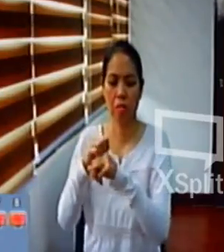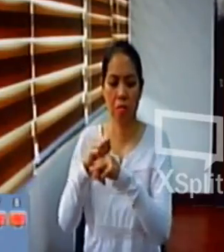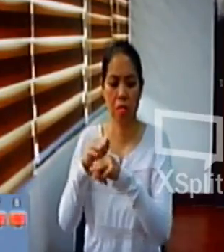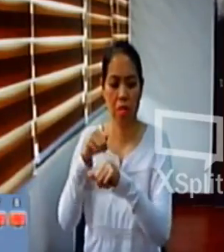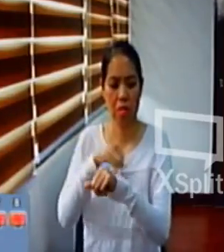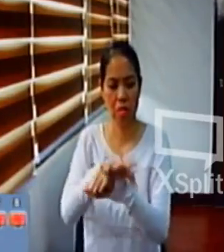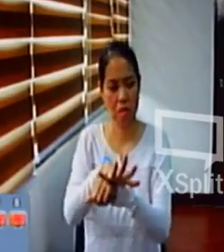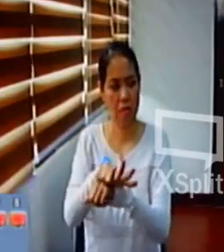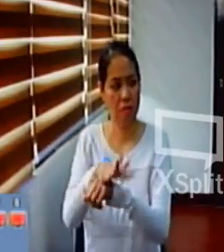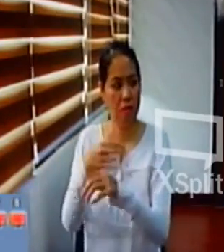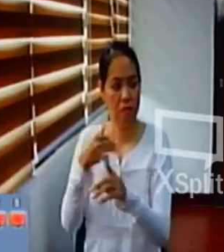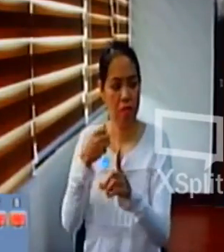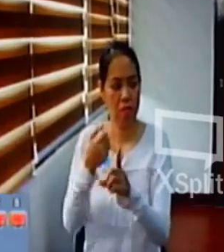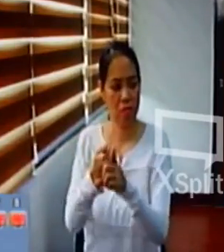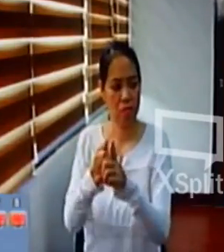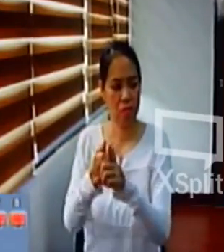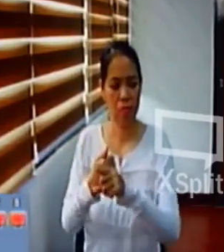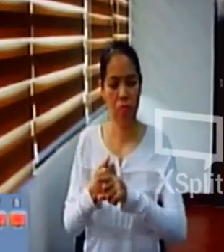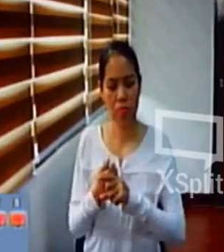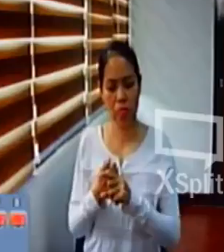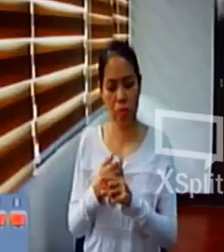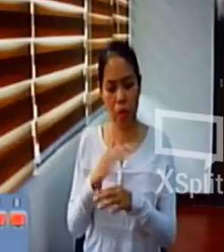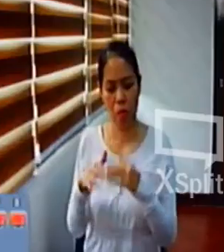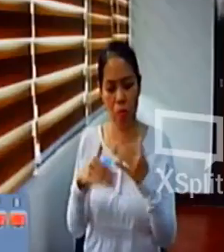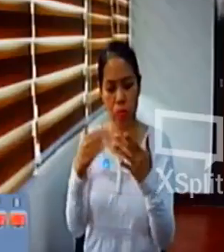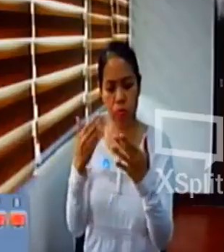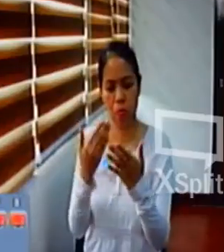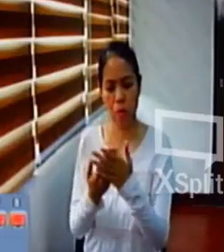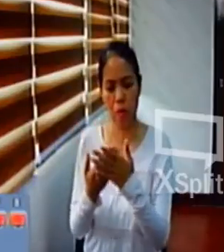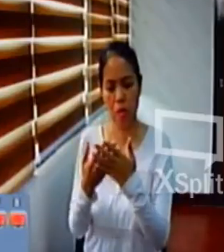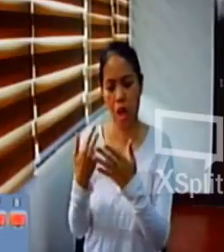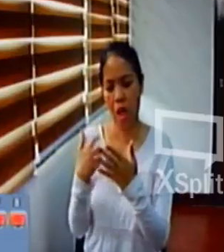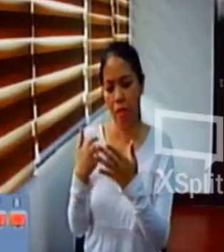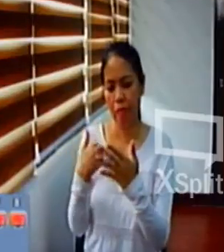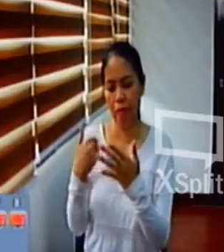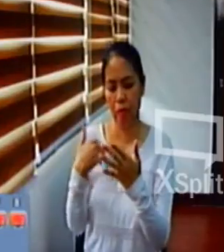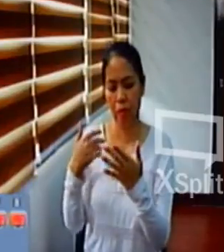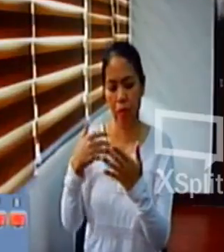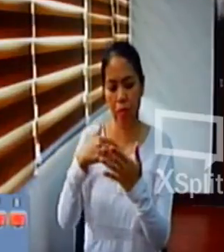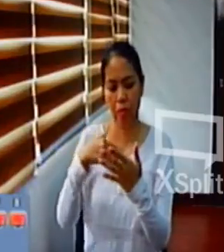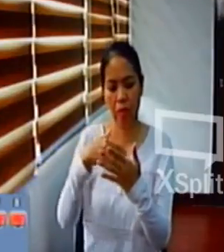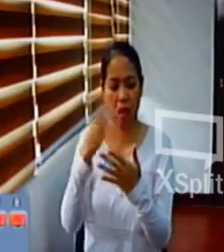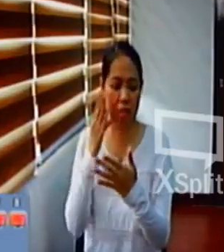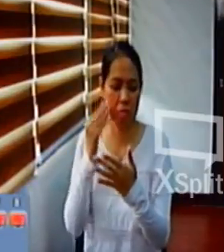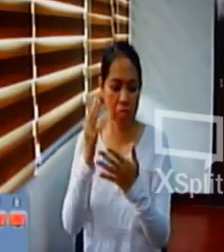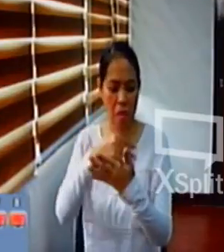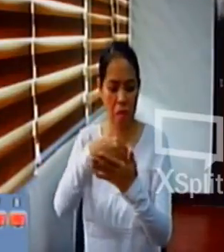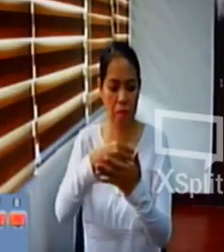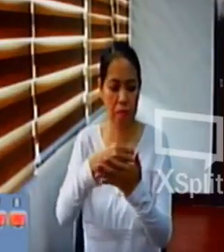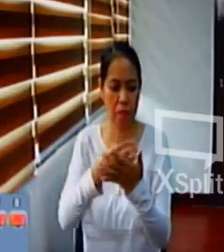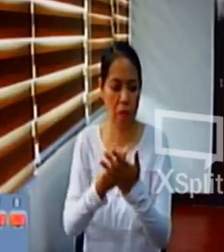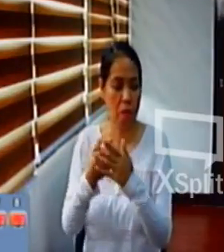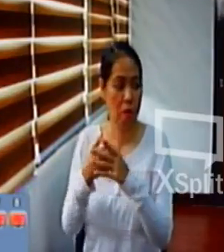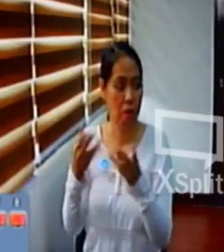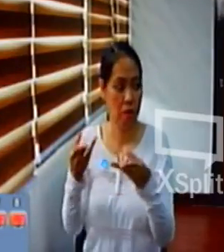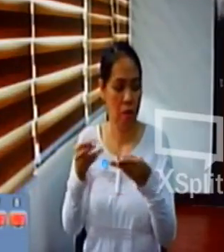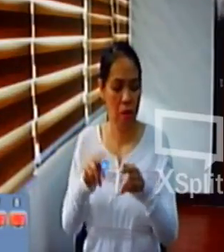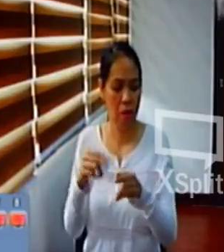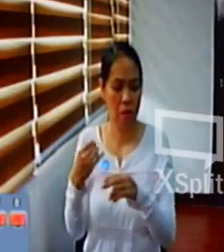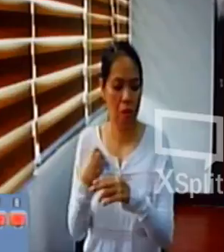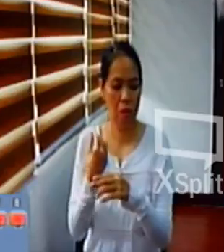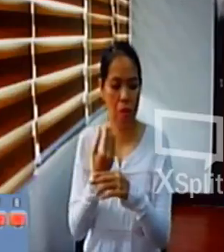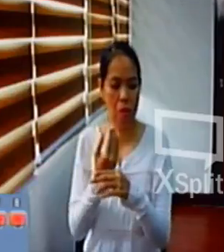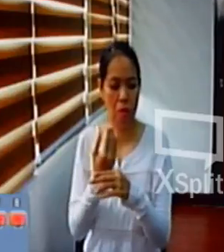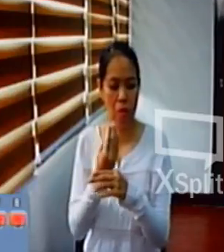Some prejudice has already happened. And we need to be able to arm our constituency in